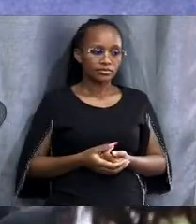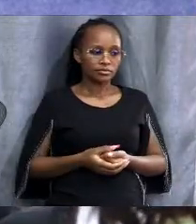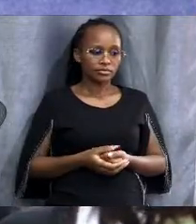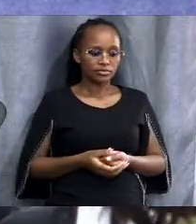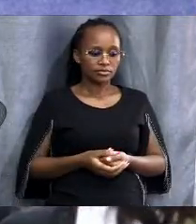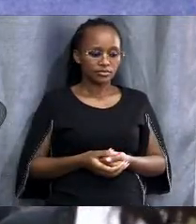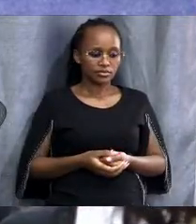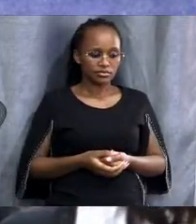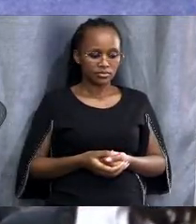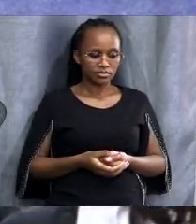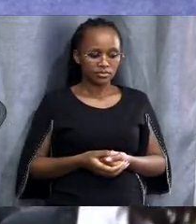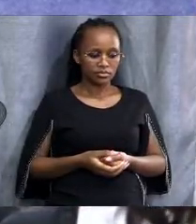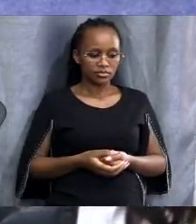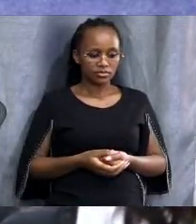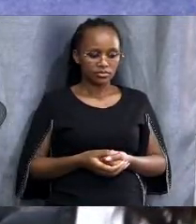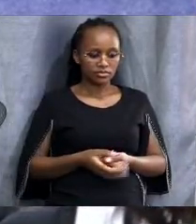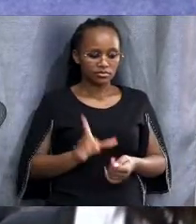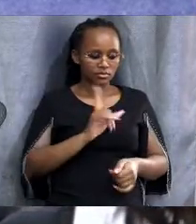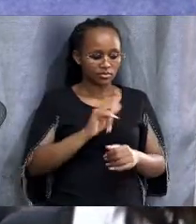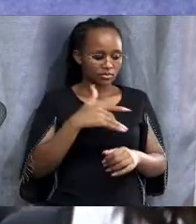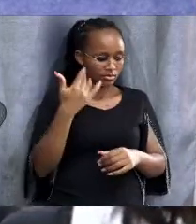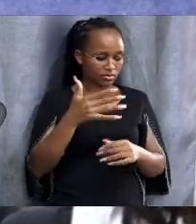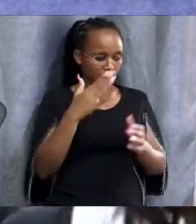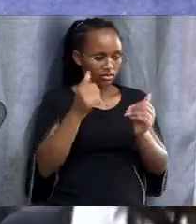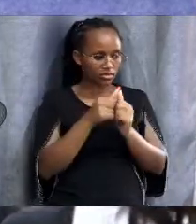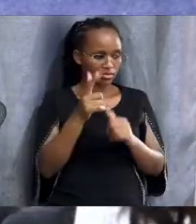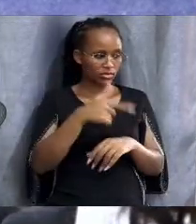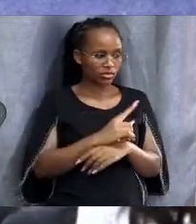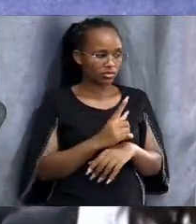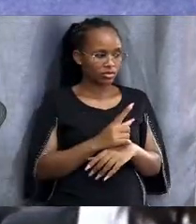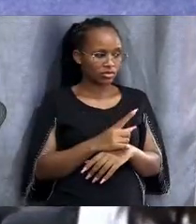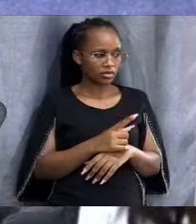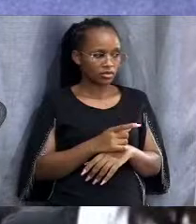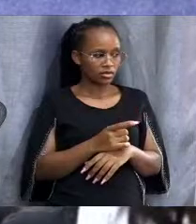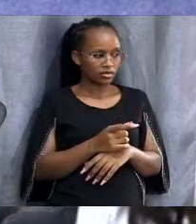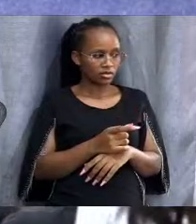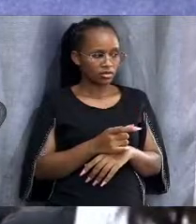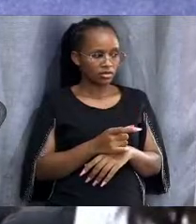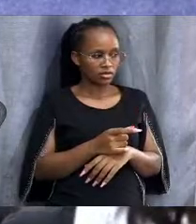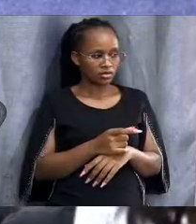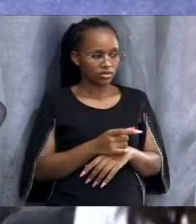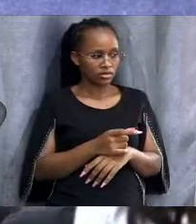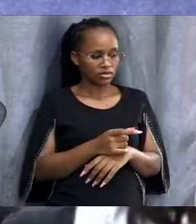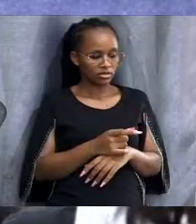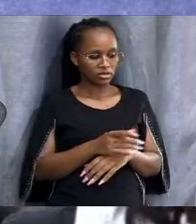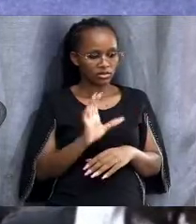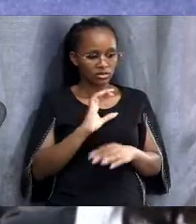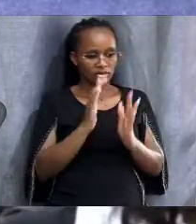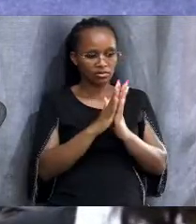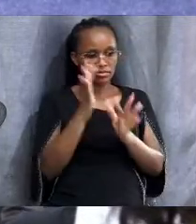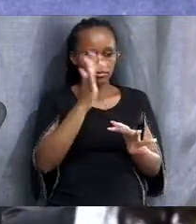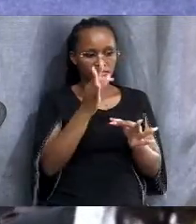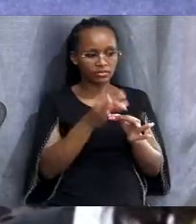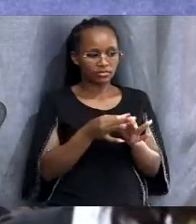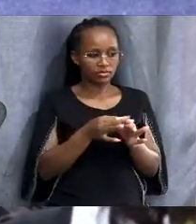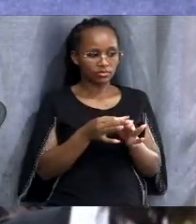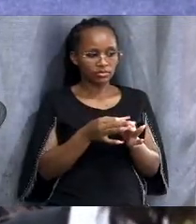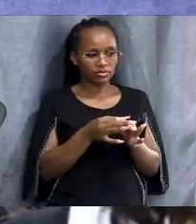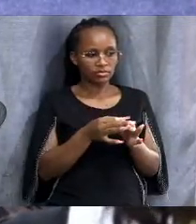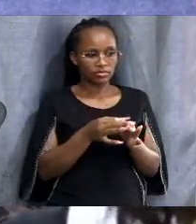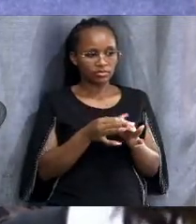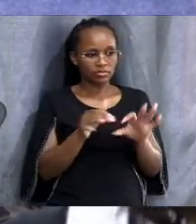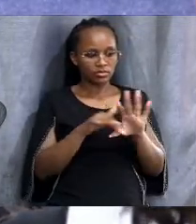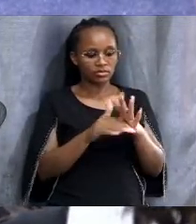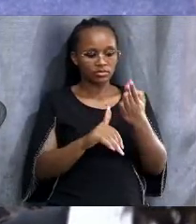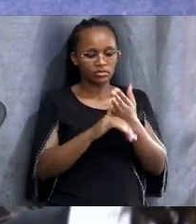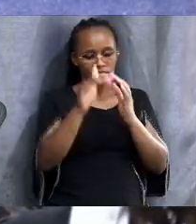your grace be sufficient in their lives. Lady Nehoya Ria, we take you